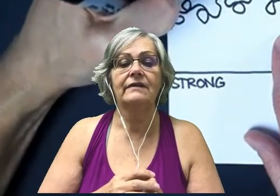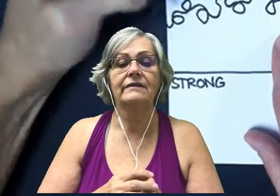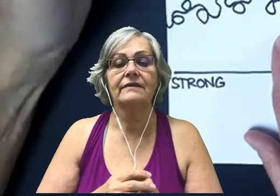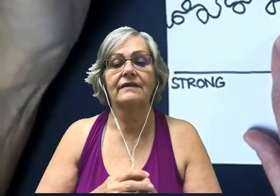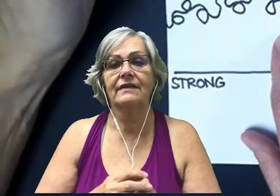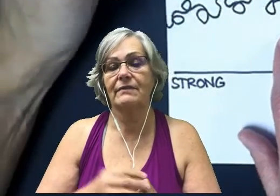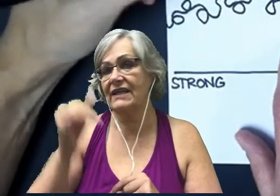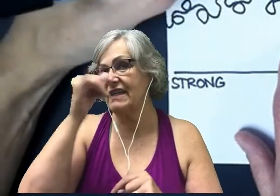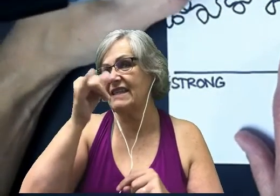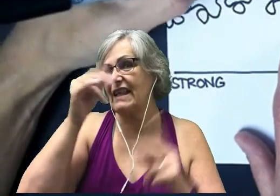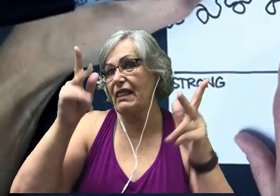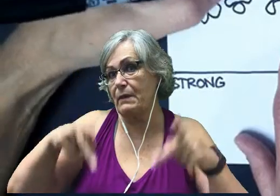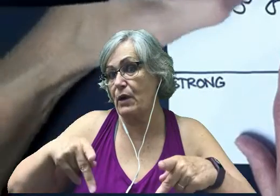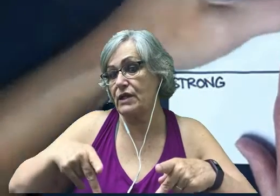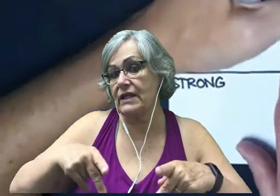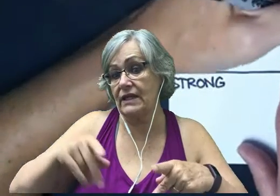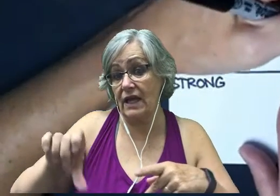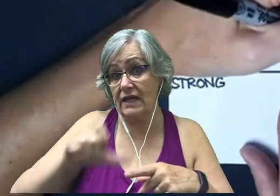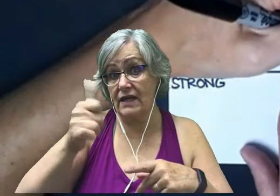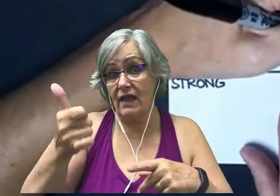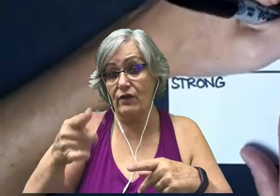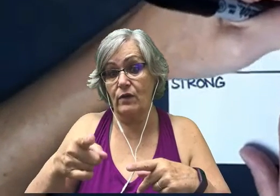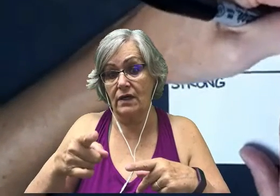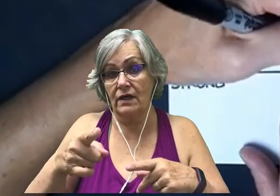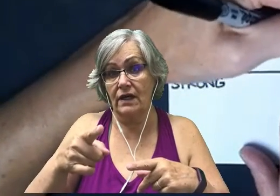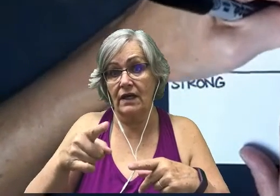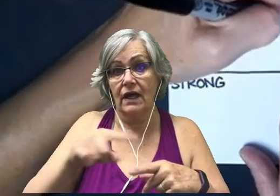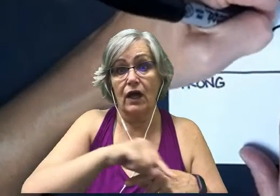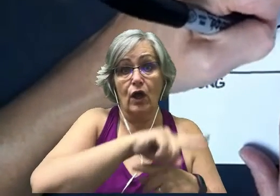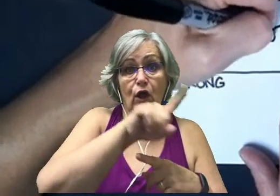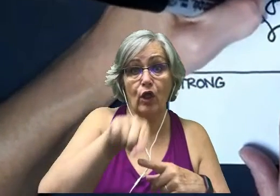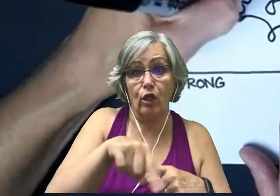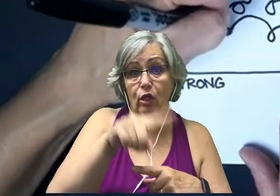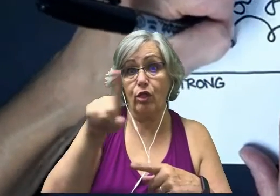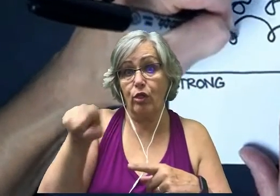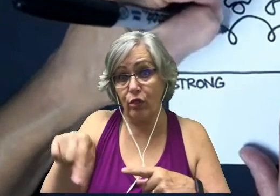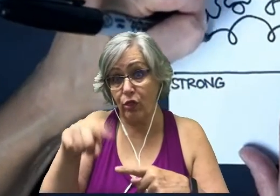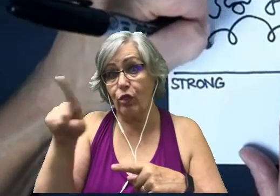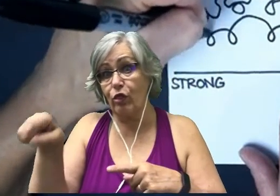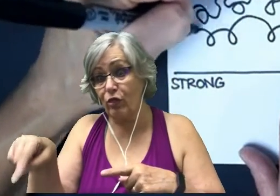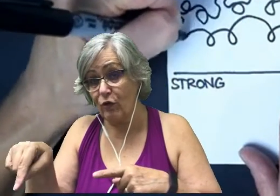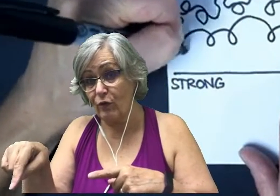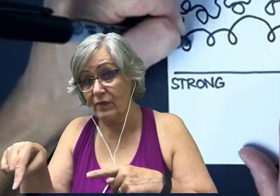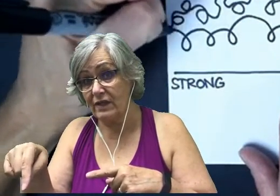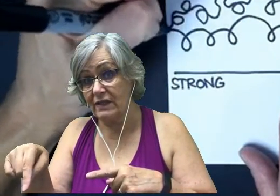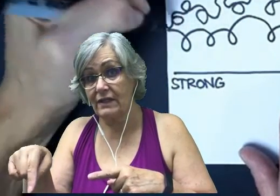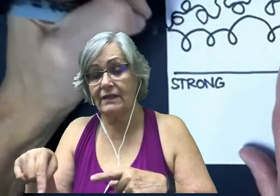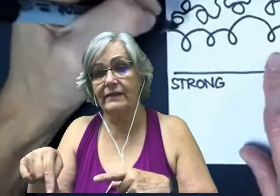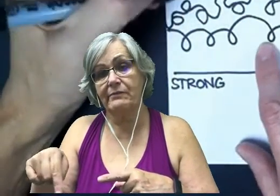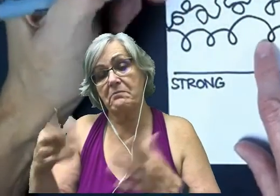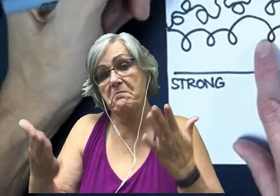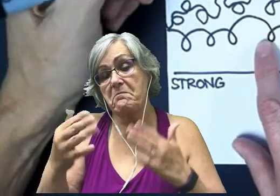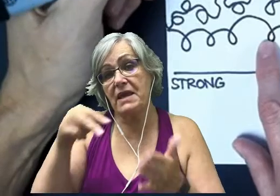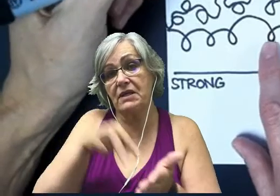being a goofy person. Another thing for silly is doing loops upside down. Reminds